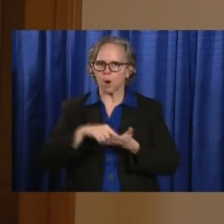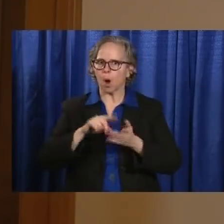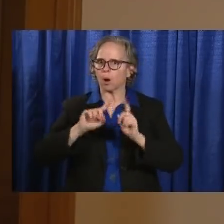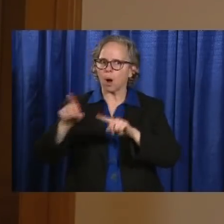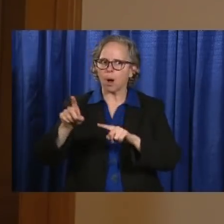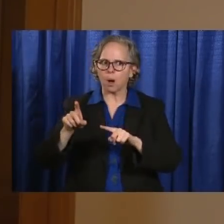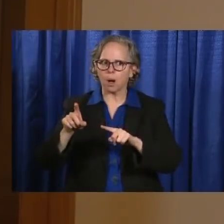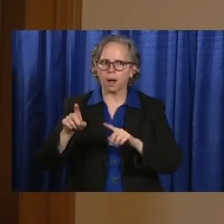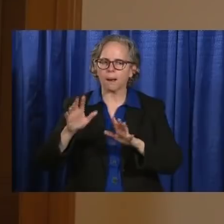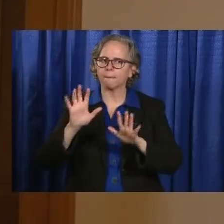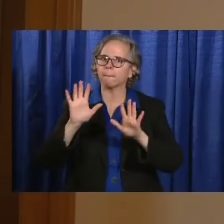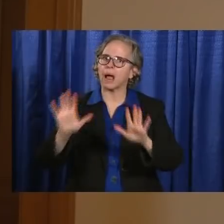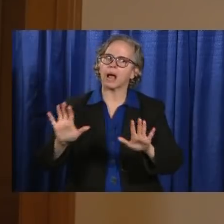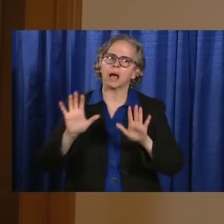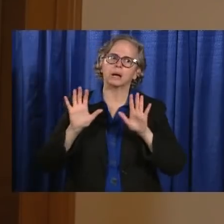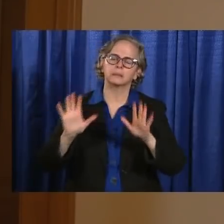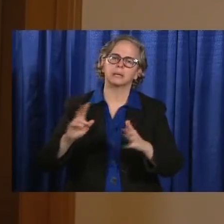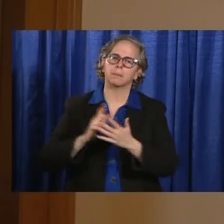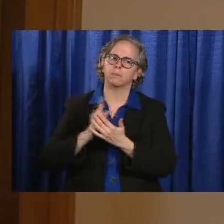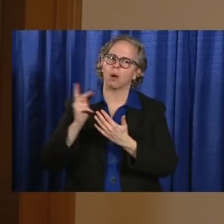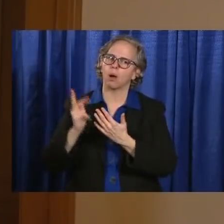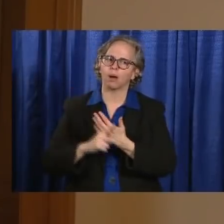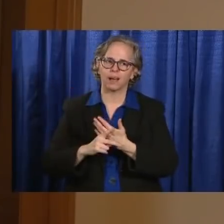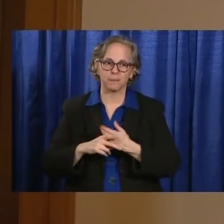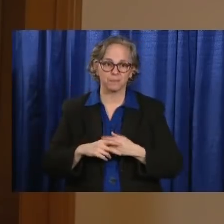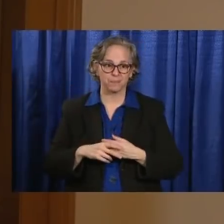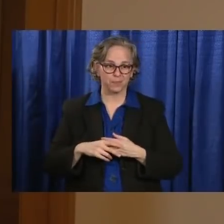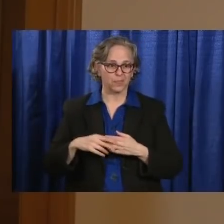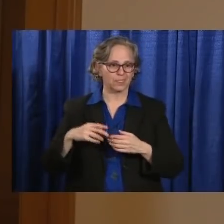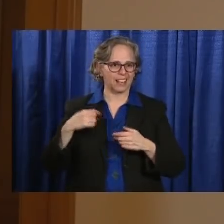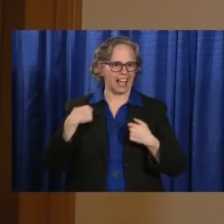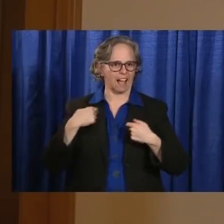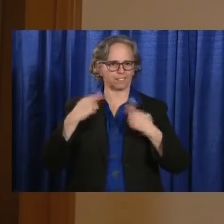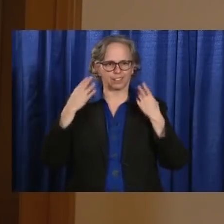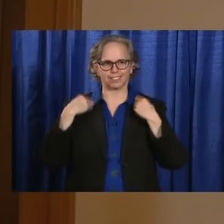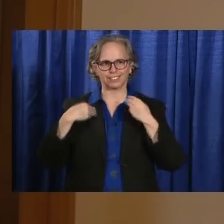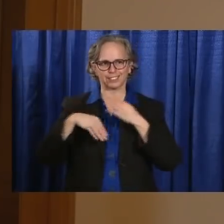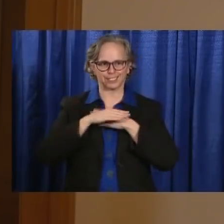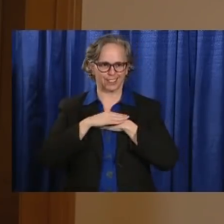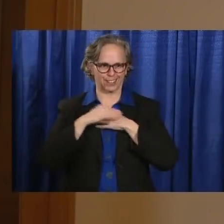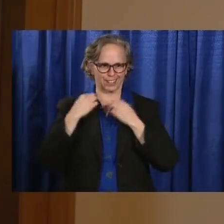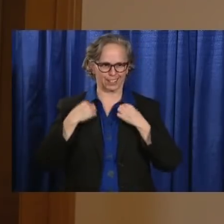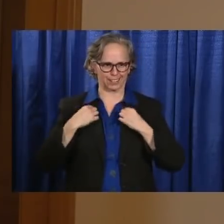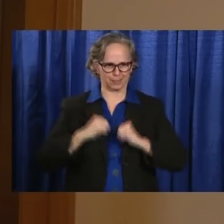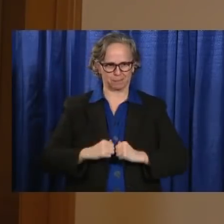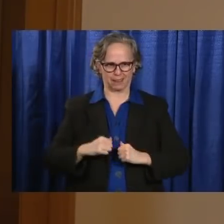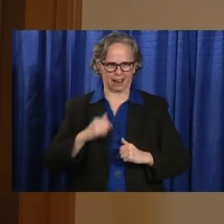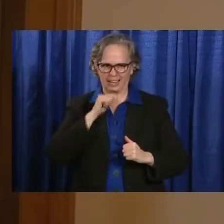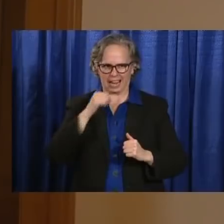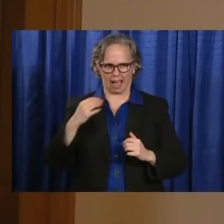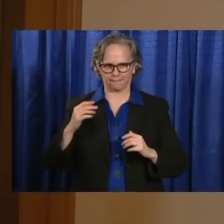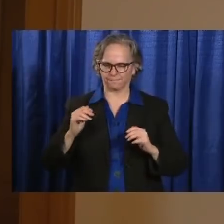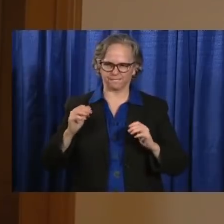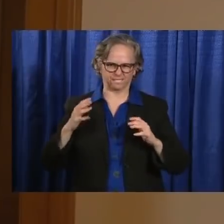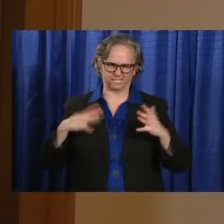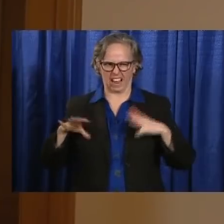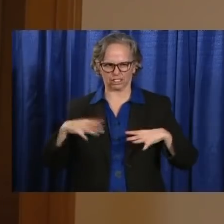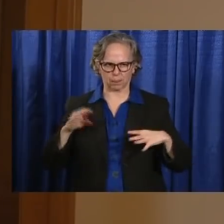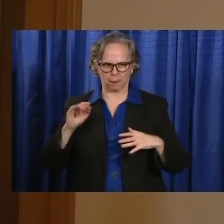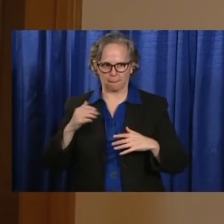scarf, which is lovely, and I'm not that fashionable. My daughter was very committed to getting me on what not to wear